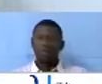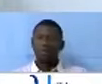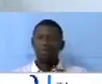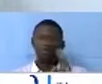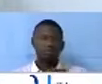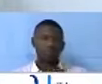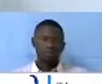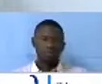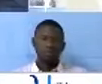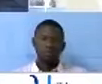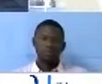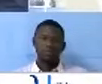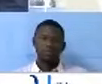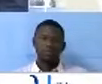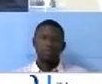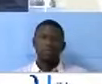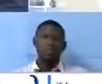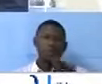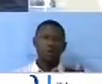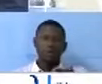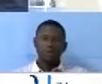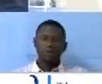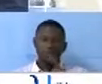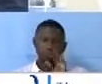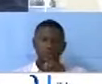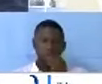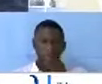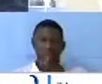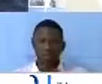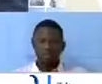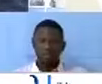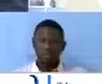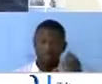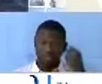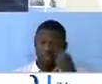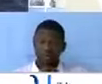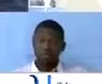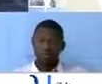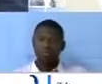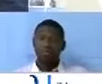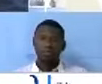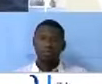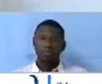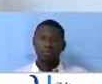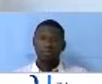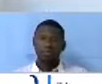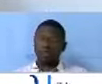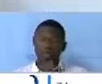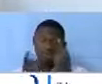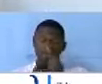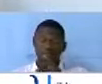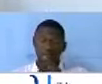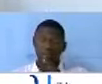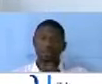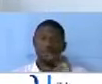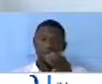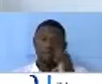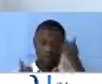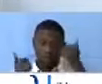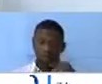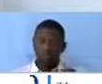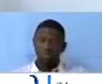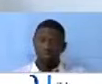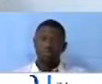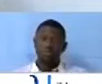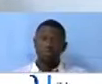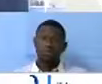la. Why do you say it was deadly? It could have happened to me. Because the atmosphere then.